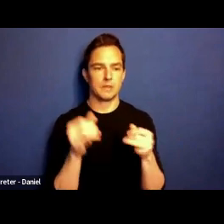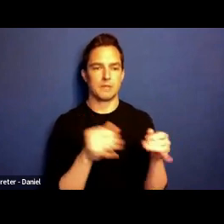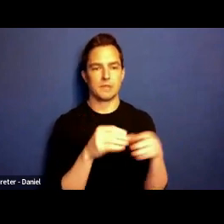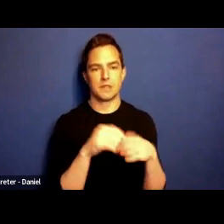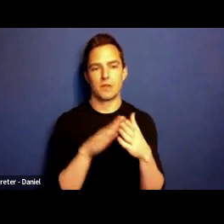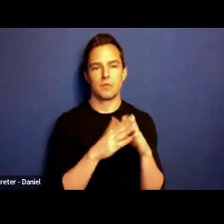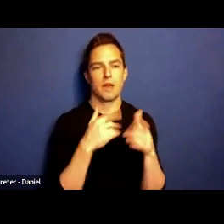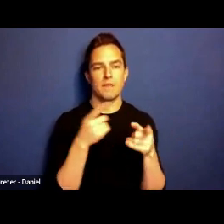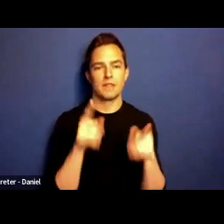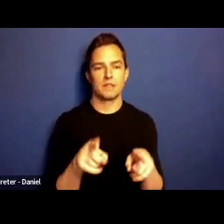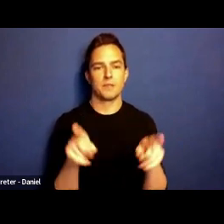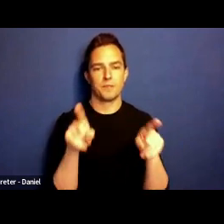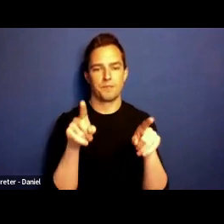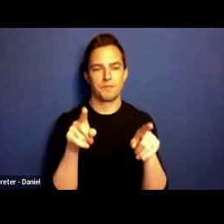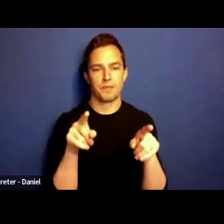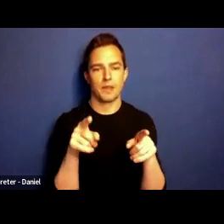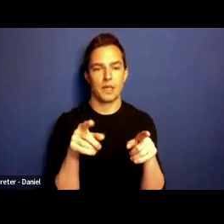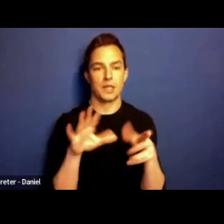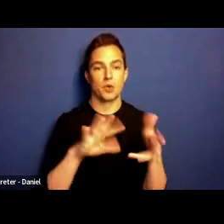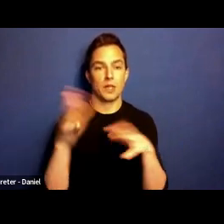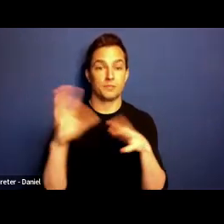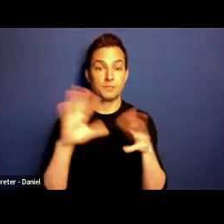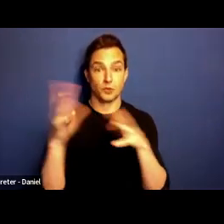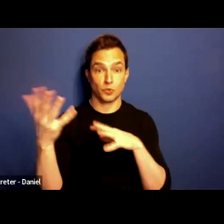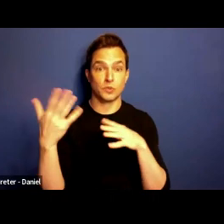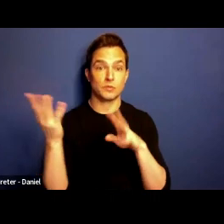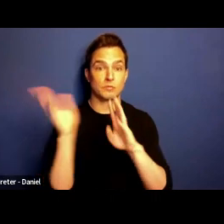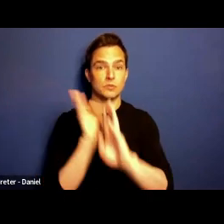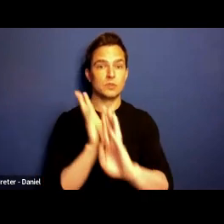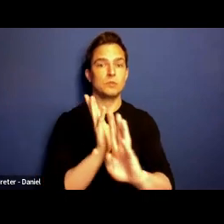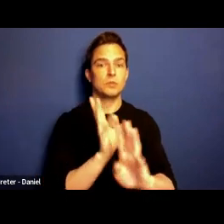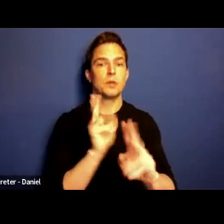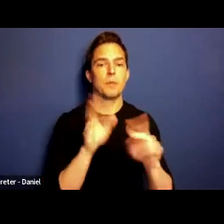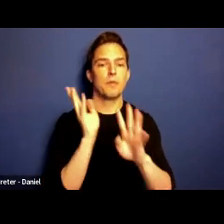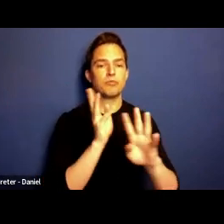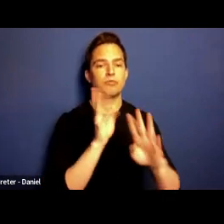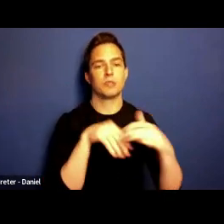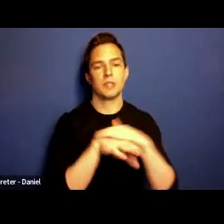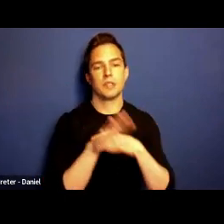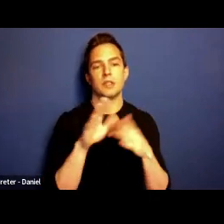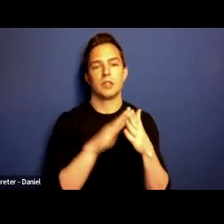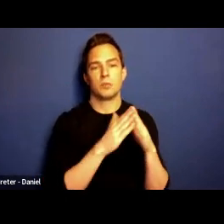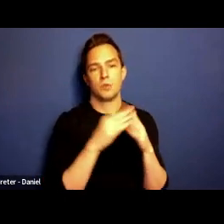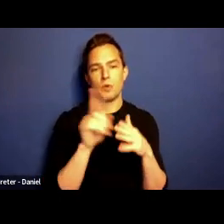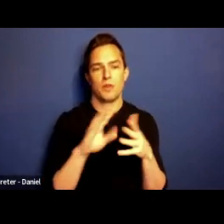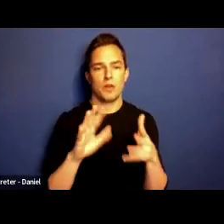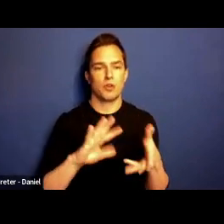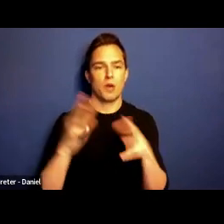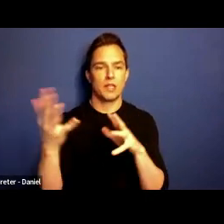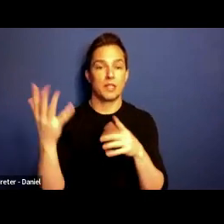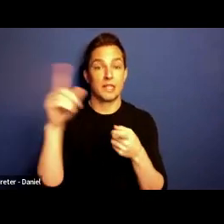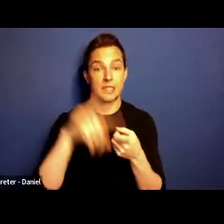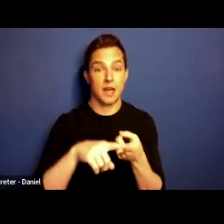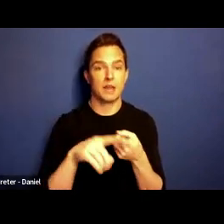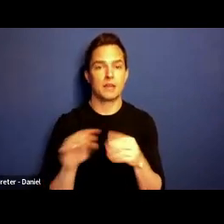an incident acute crises, those crises flow in, people flow into the community where they are in crisis until they